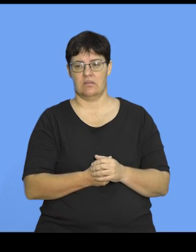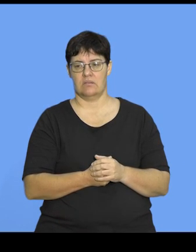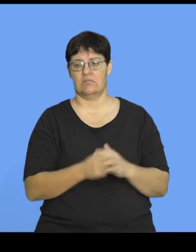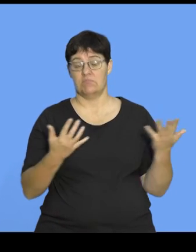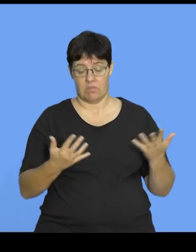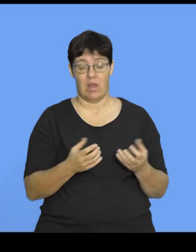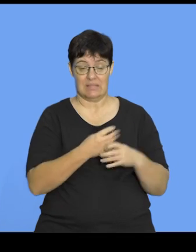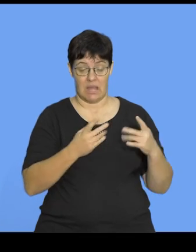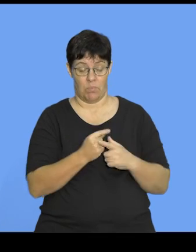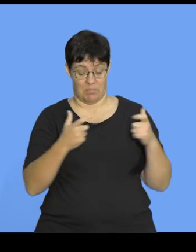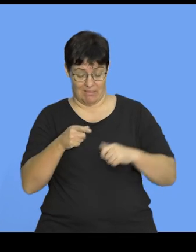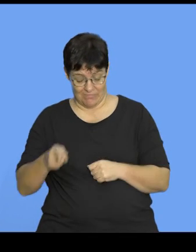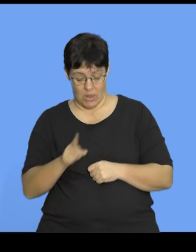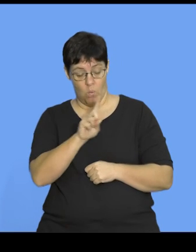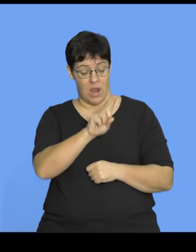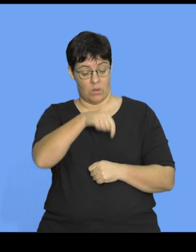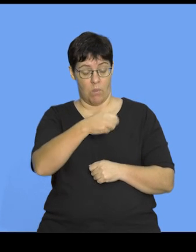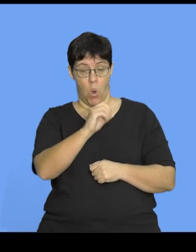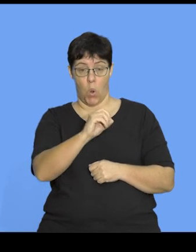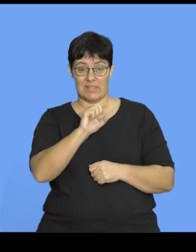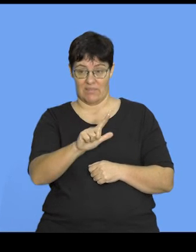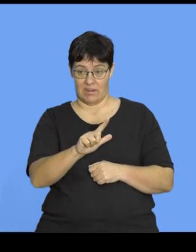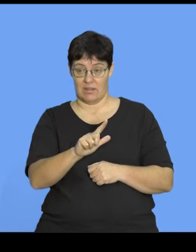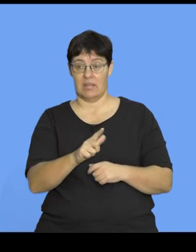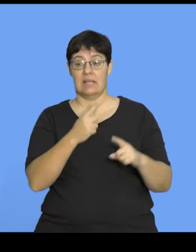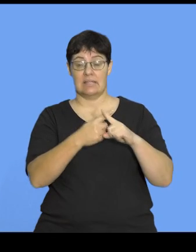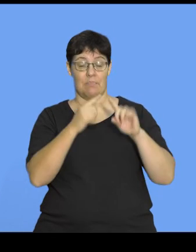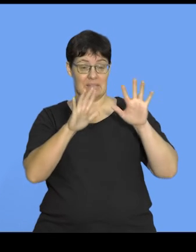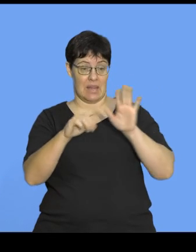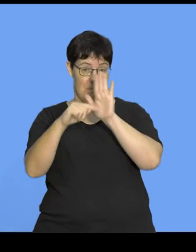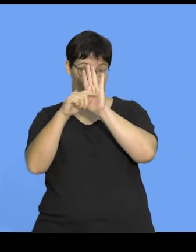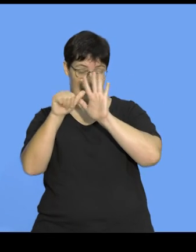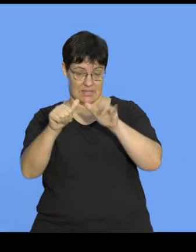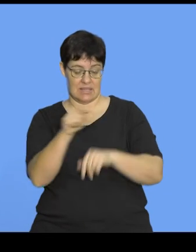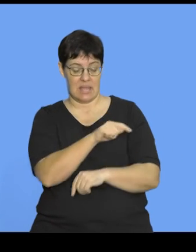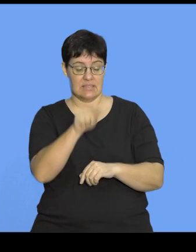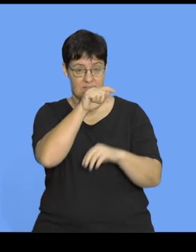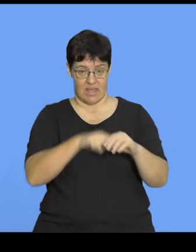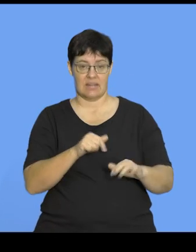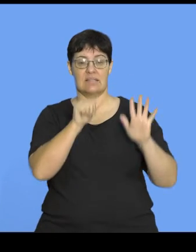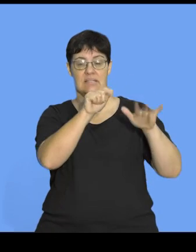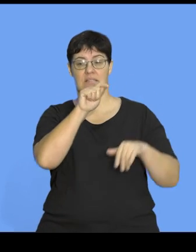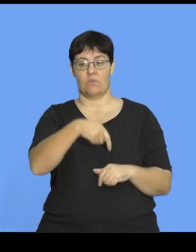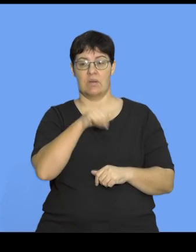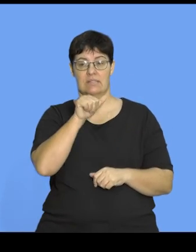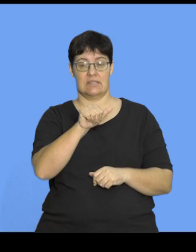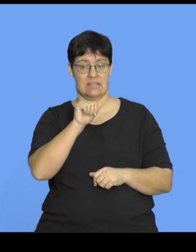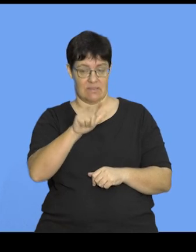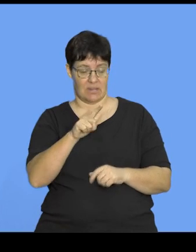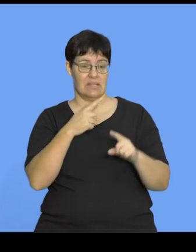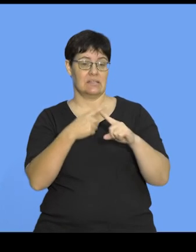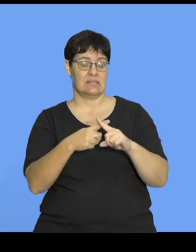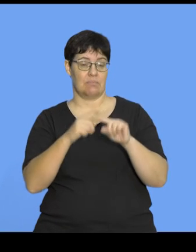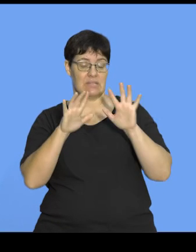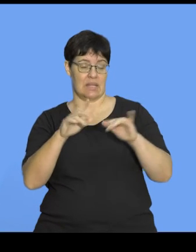I'm going. So 1,07 times 10 to the minus 6 divided by